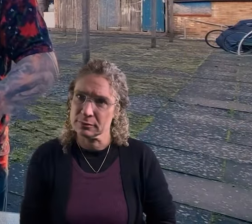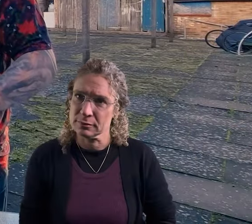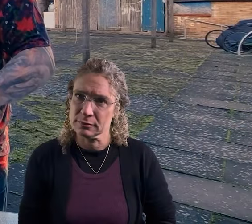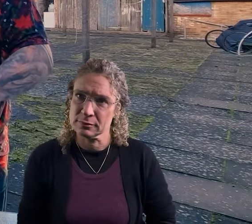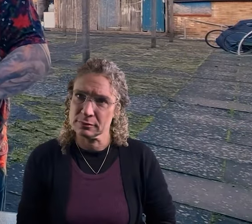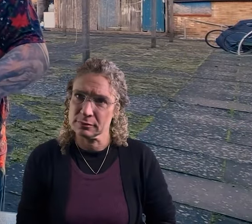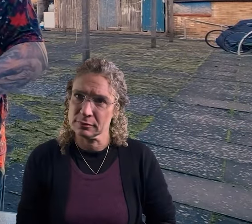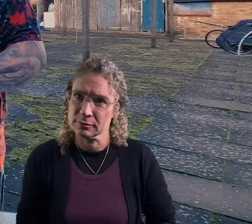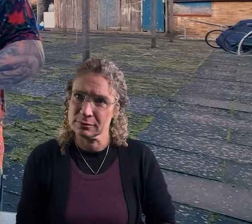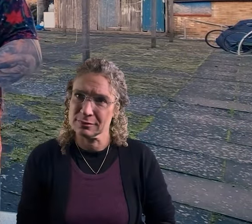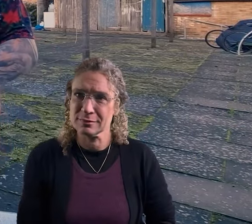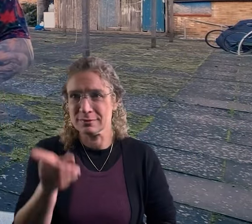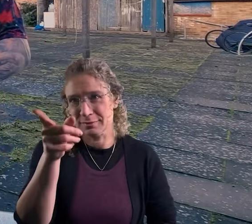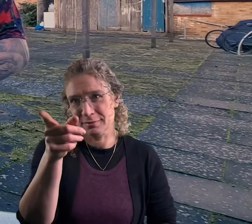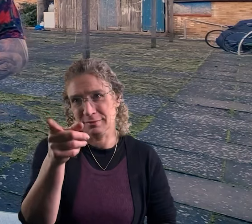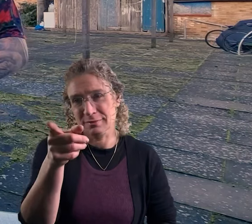Here it represents